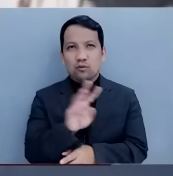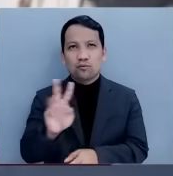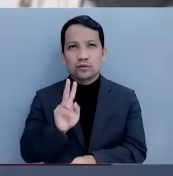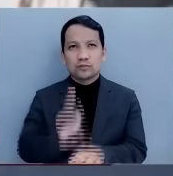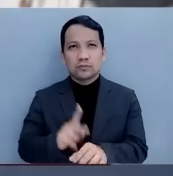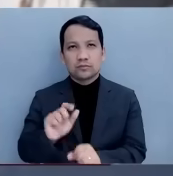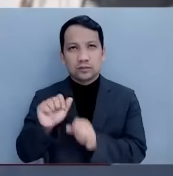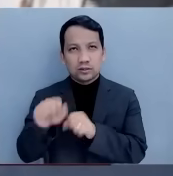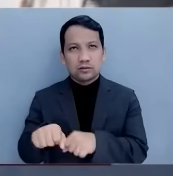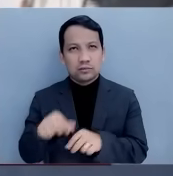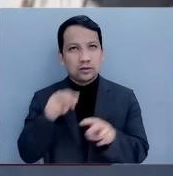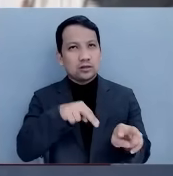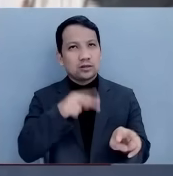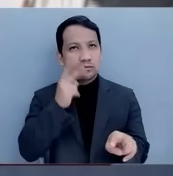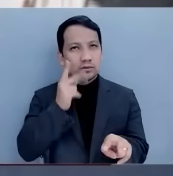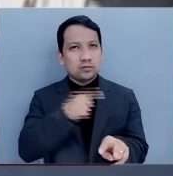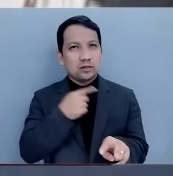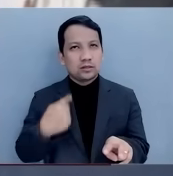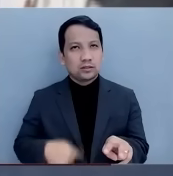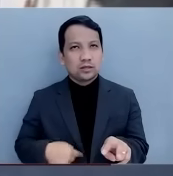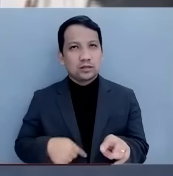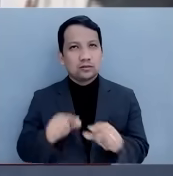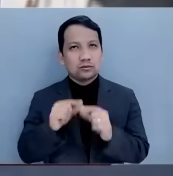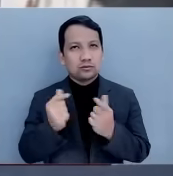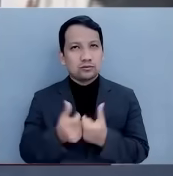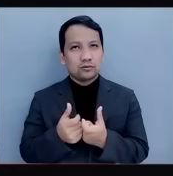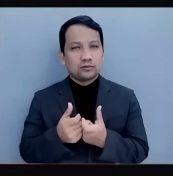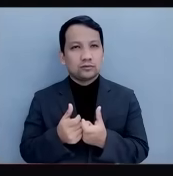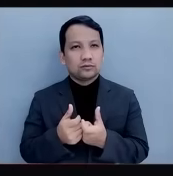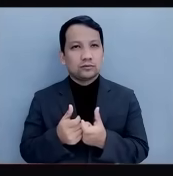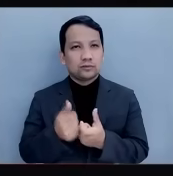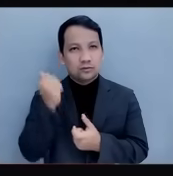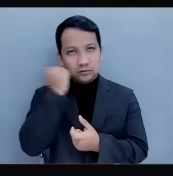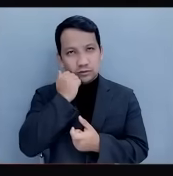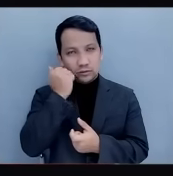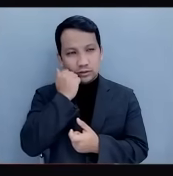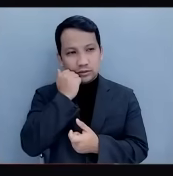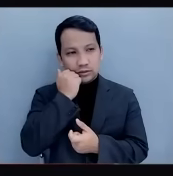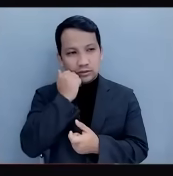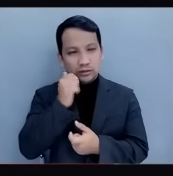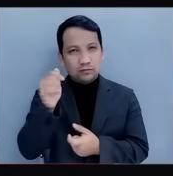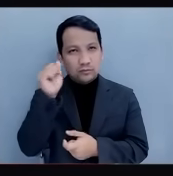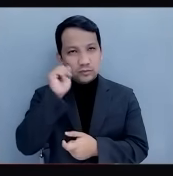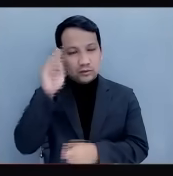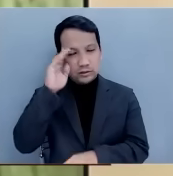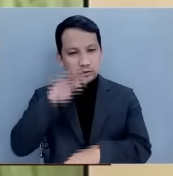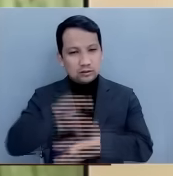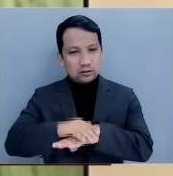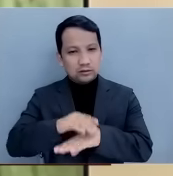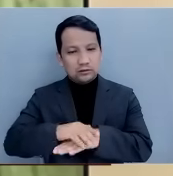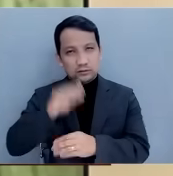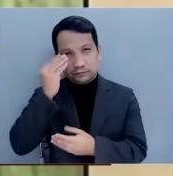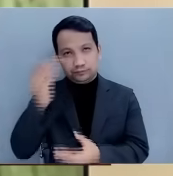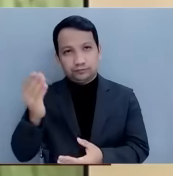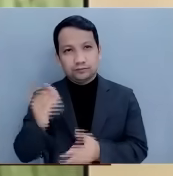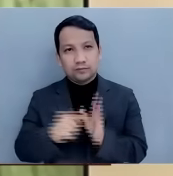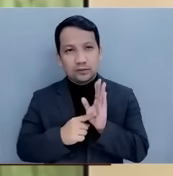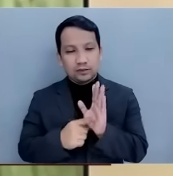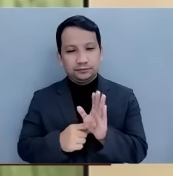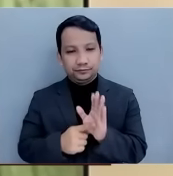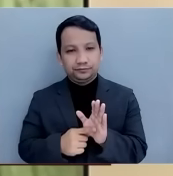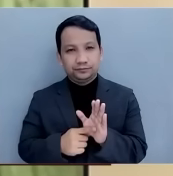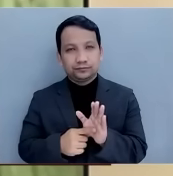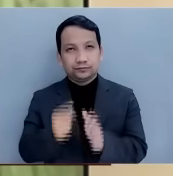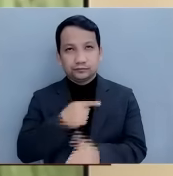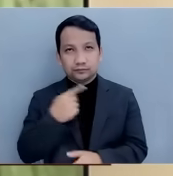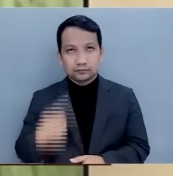Sea namamataan ang mga Chinese vessel. It always is a cause for alarm because it shows that the